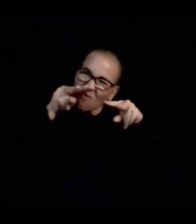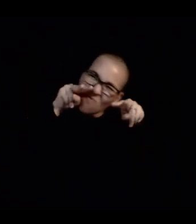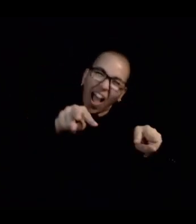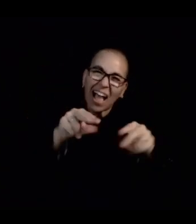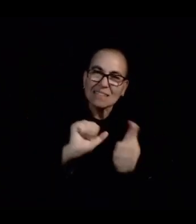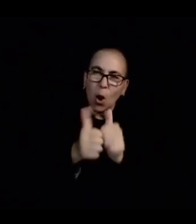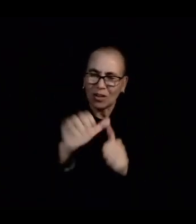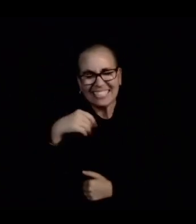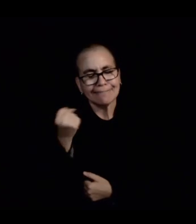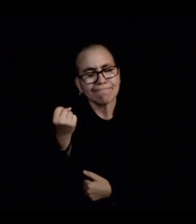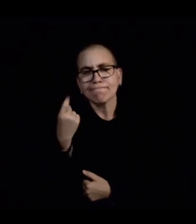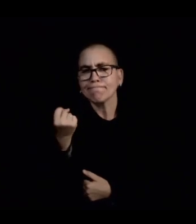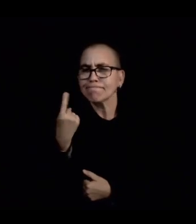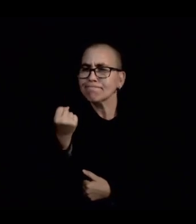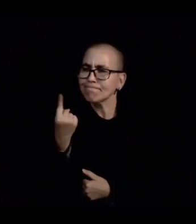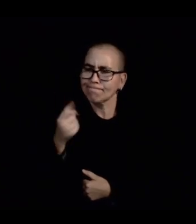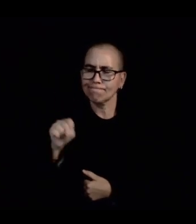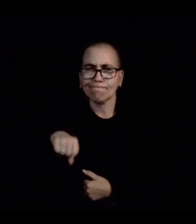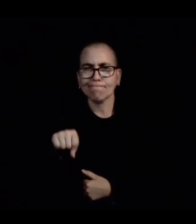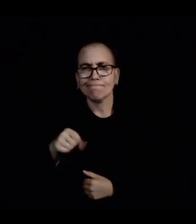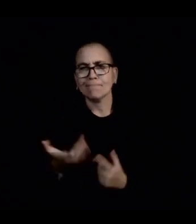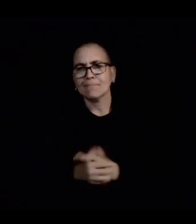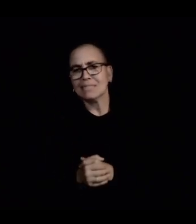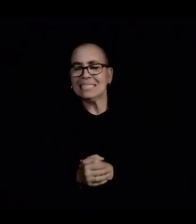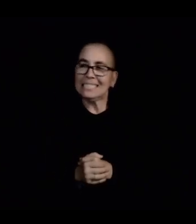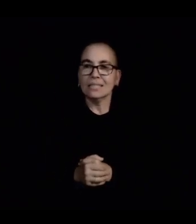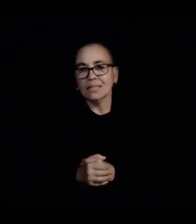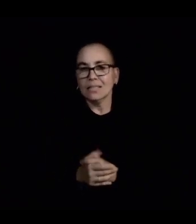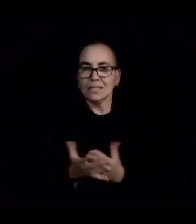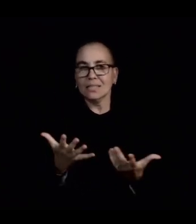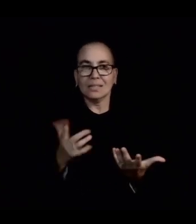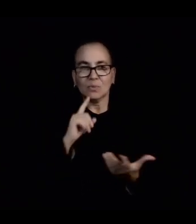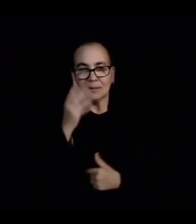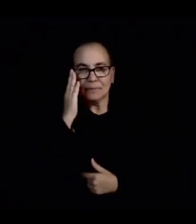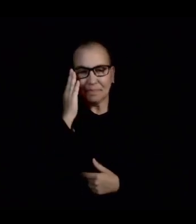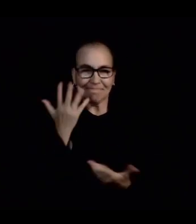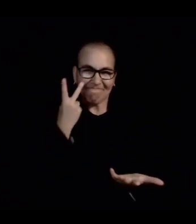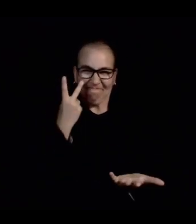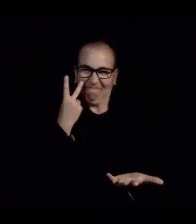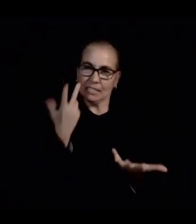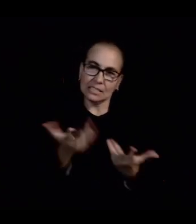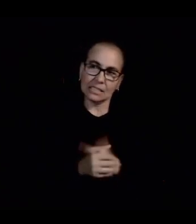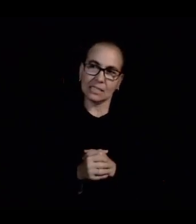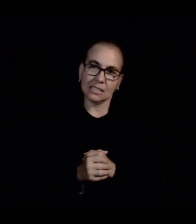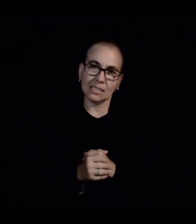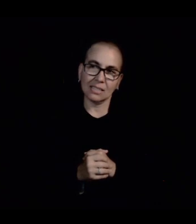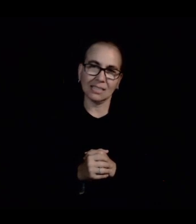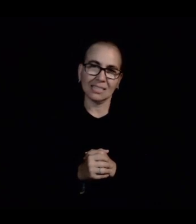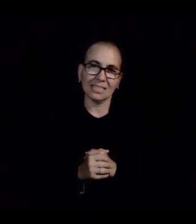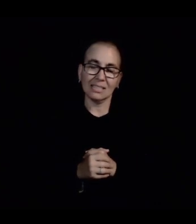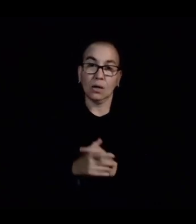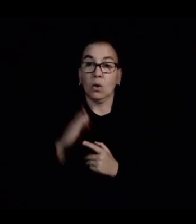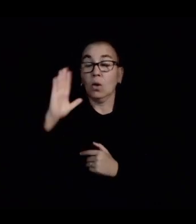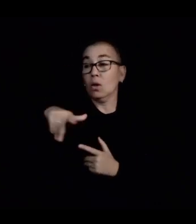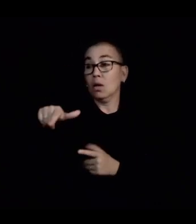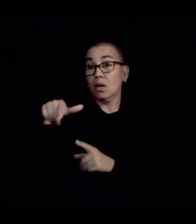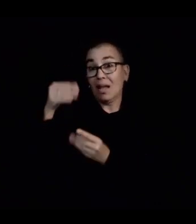see. Definitely, it's been the information related to the mass gatherings